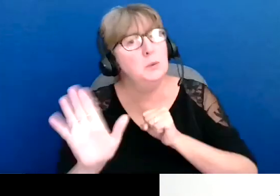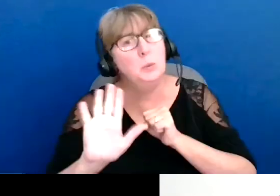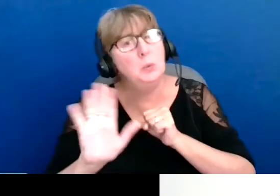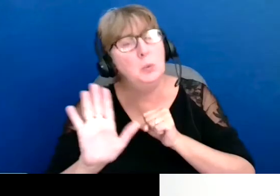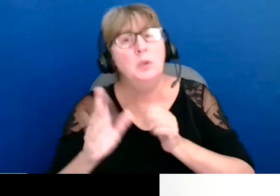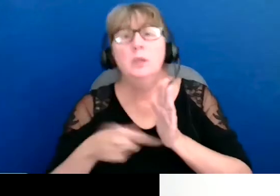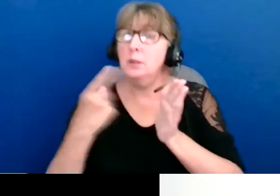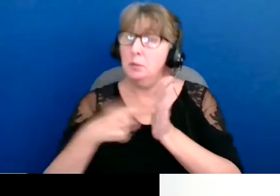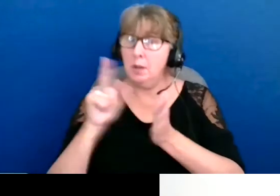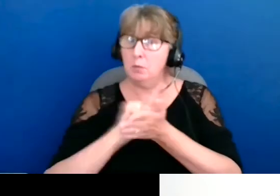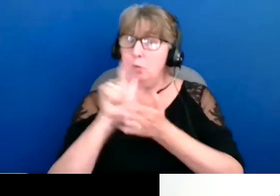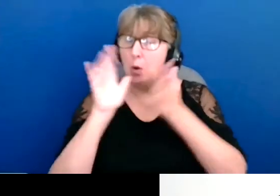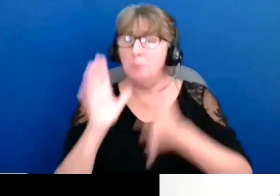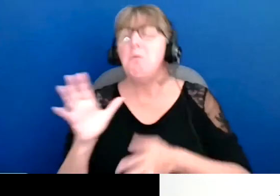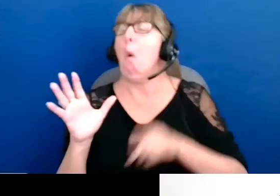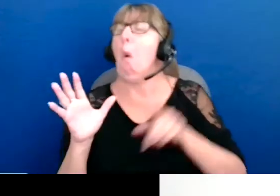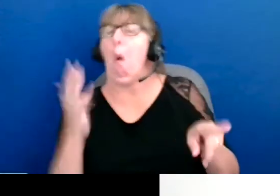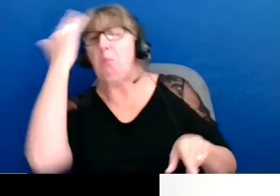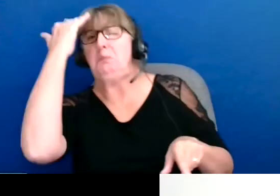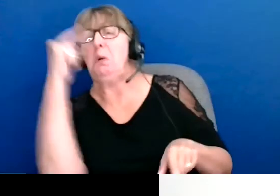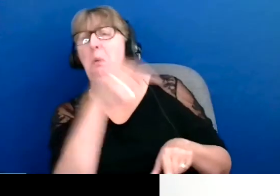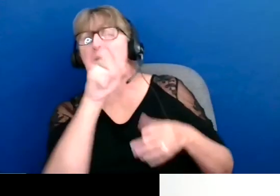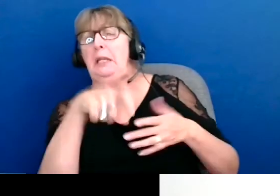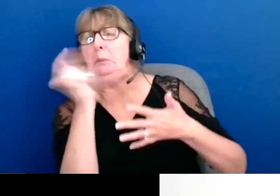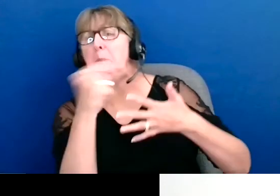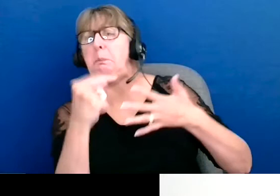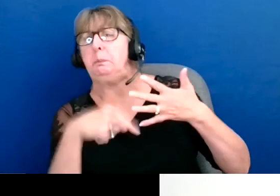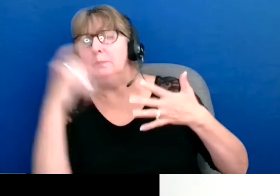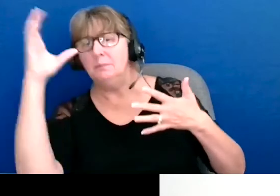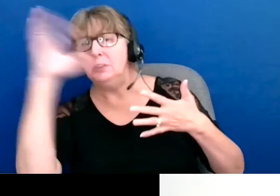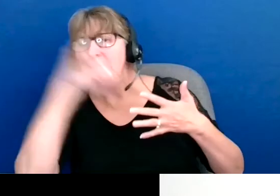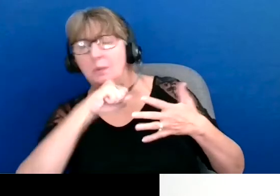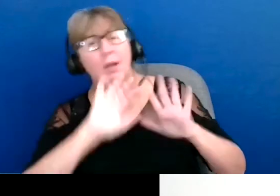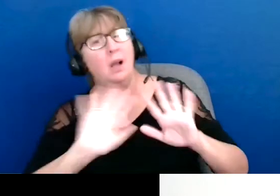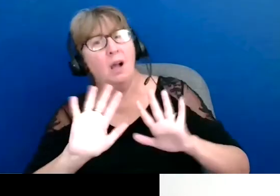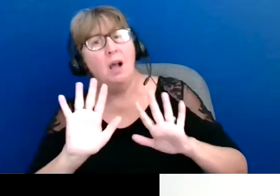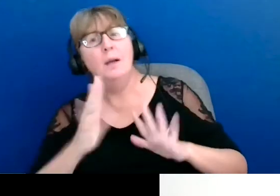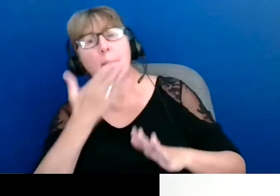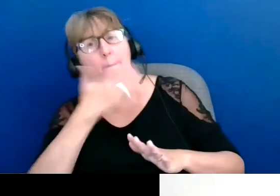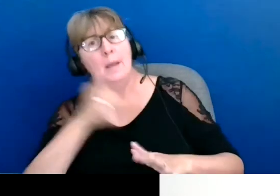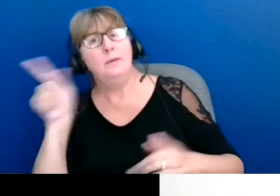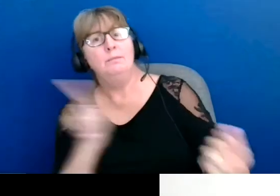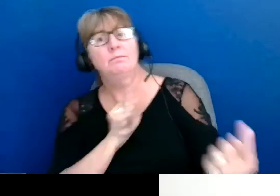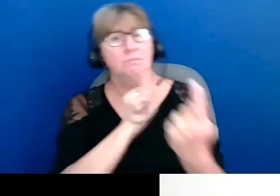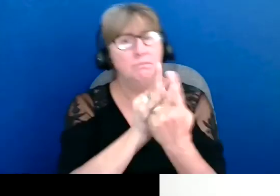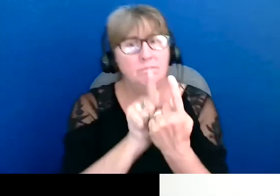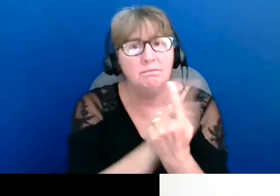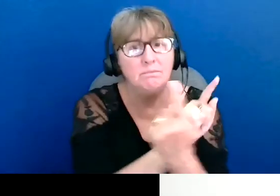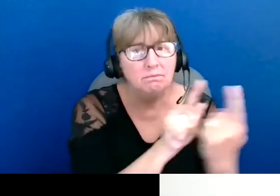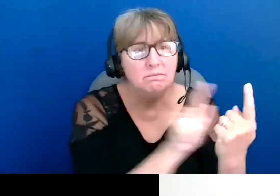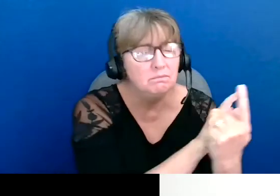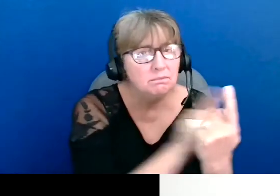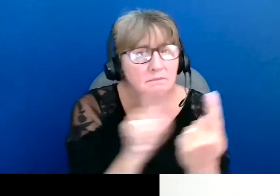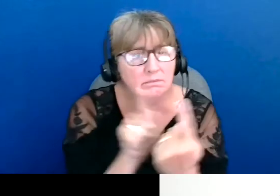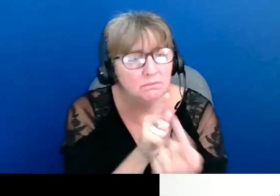assumptions about what the community needs, and that's not helpful. Take the time to actually talk to people and listen before